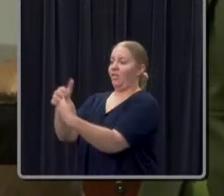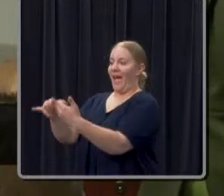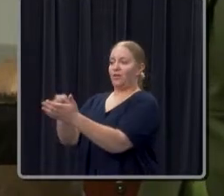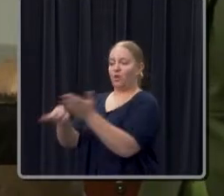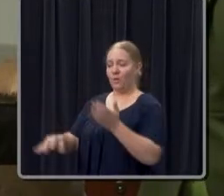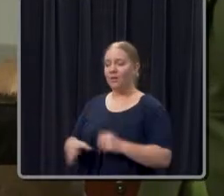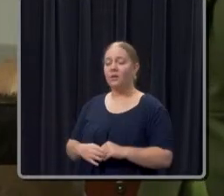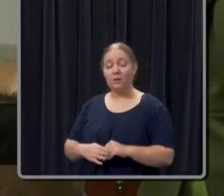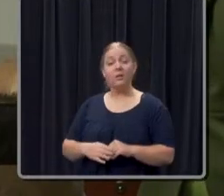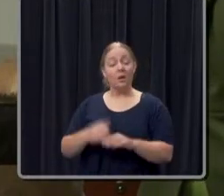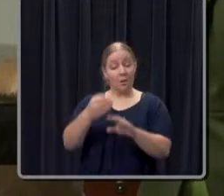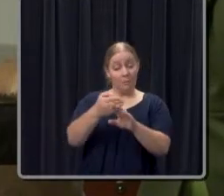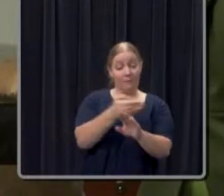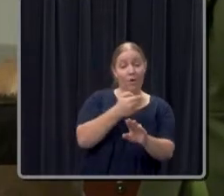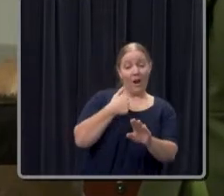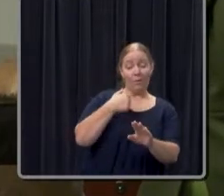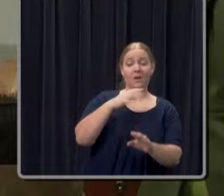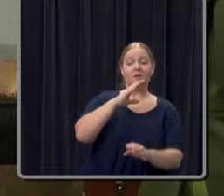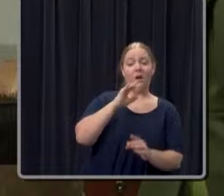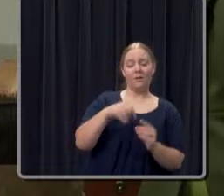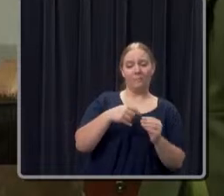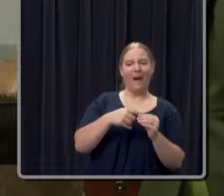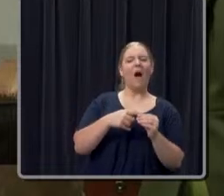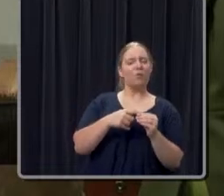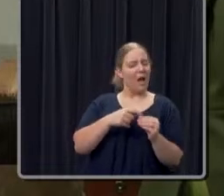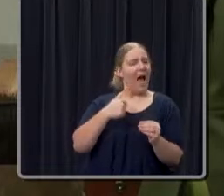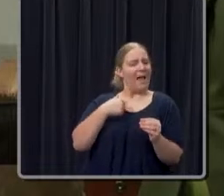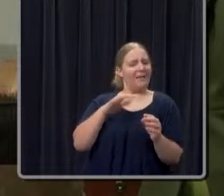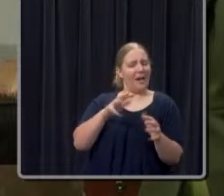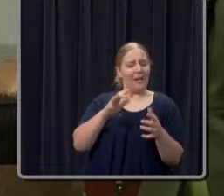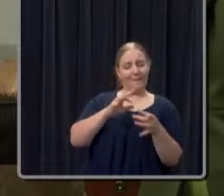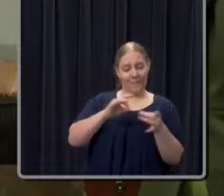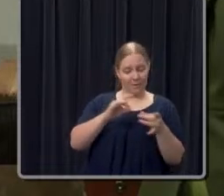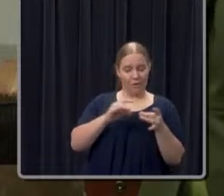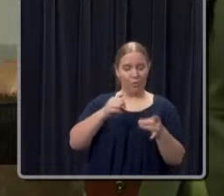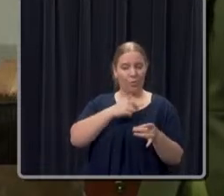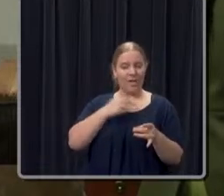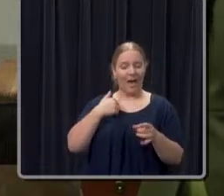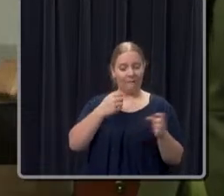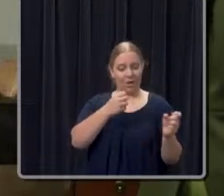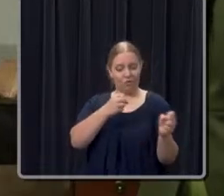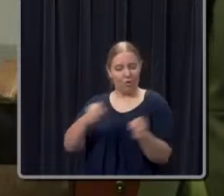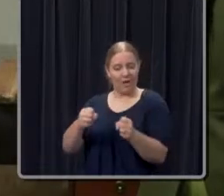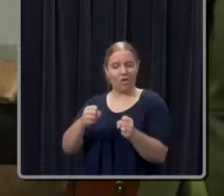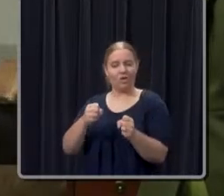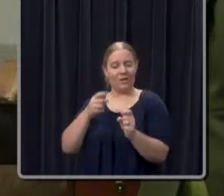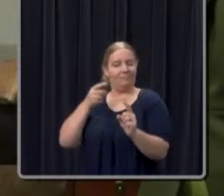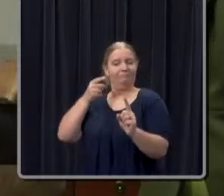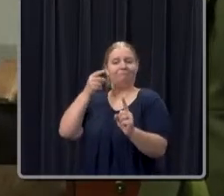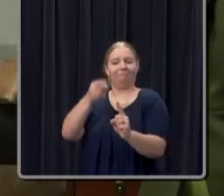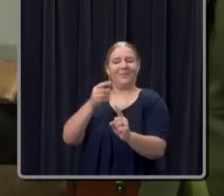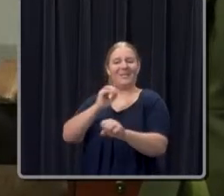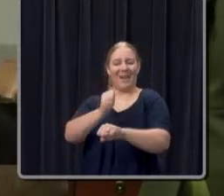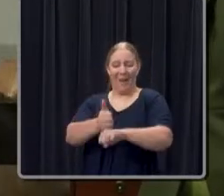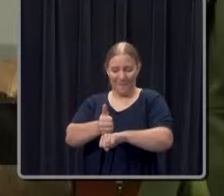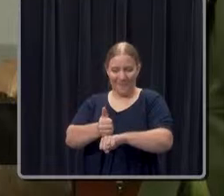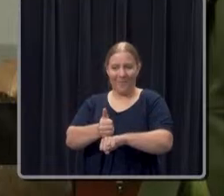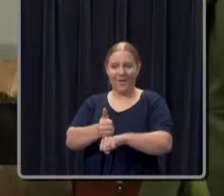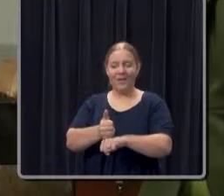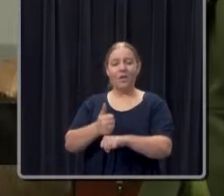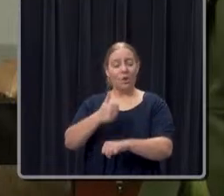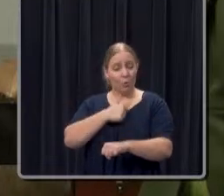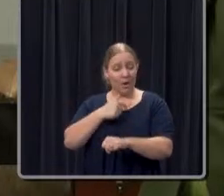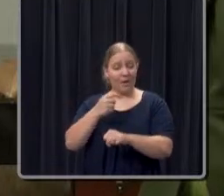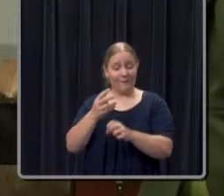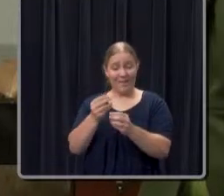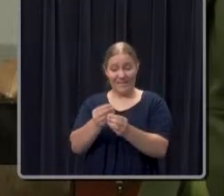And, earlier when I was talking, I kind of alluded to the whole idea that we've had a strategy playbook that we have rolled out to